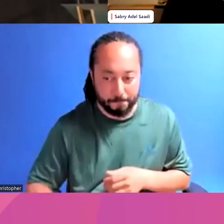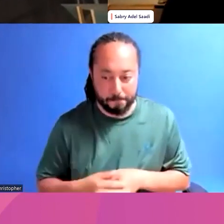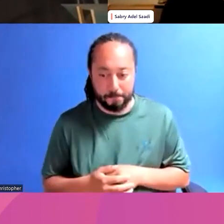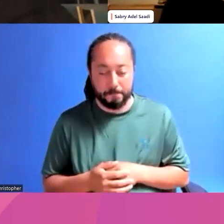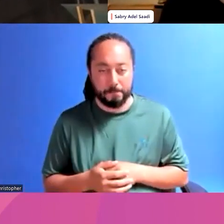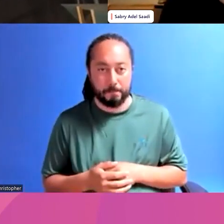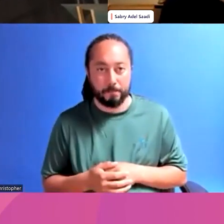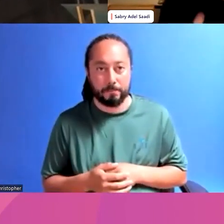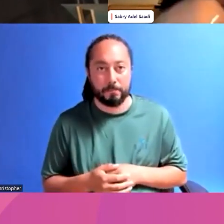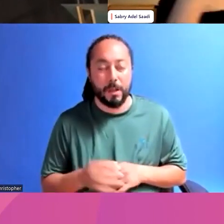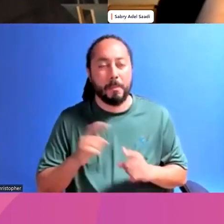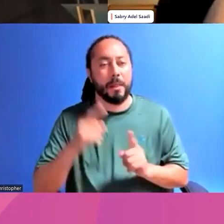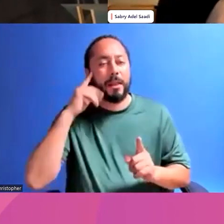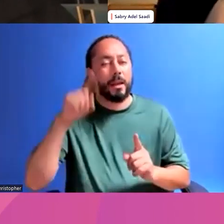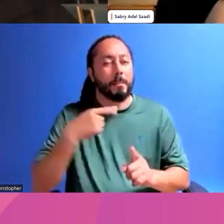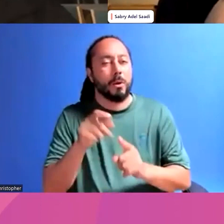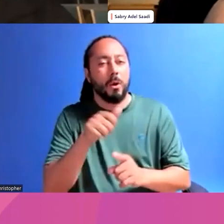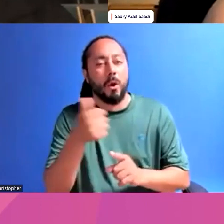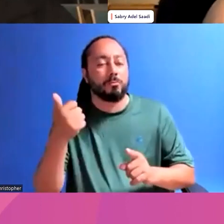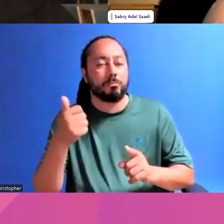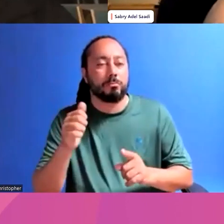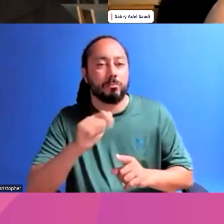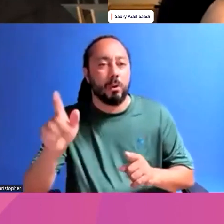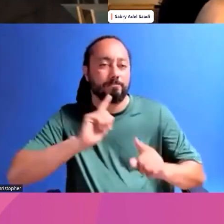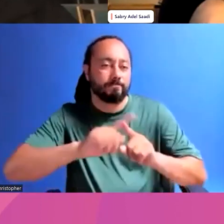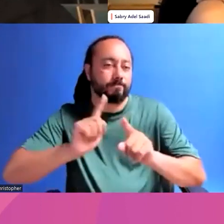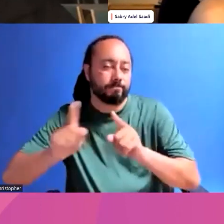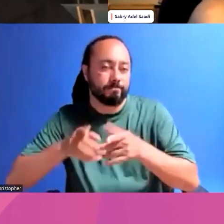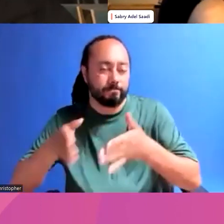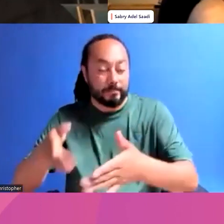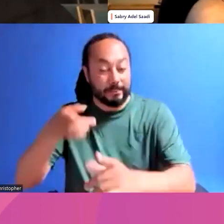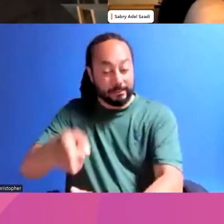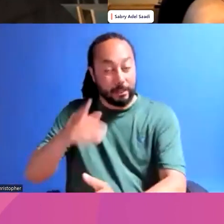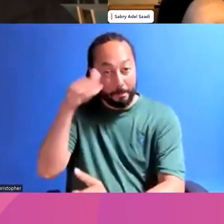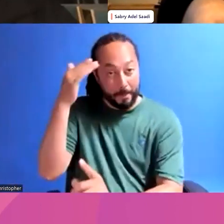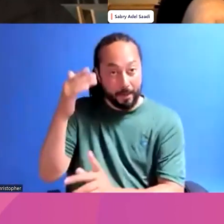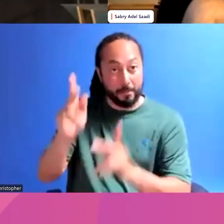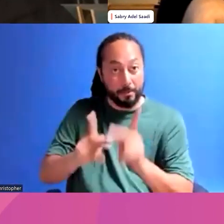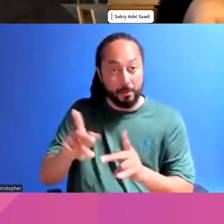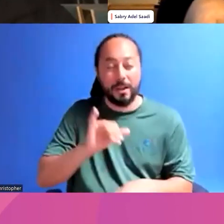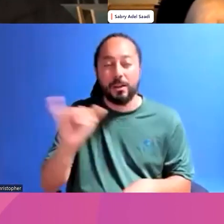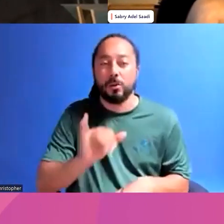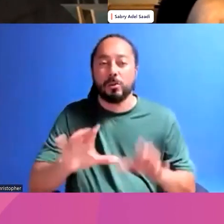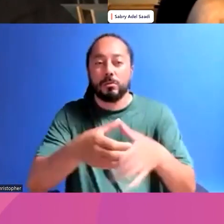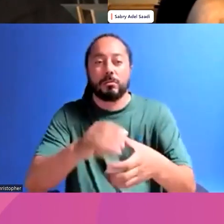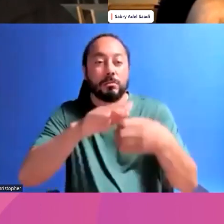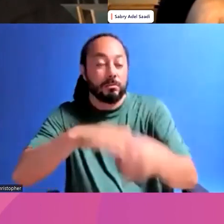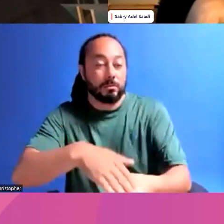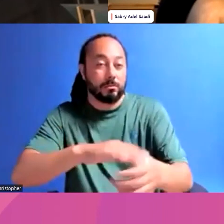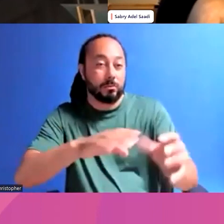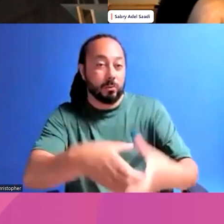the avenues that are specific to Black folks and then specific to minority groups, I think is very important moving